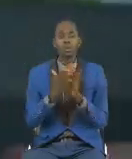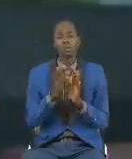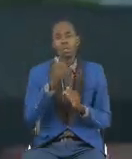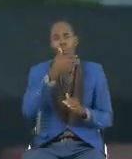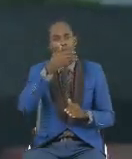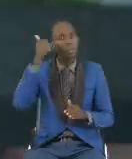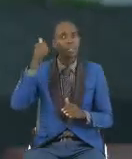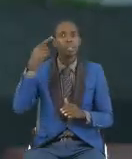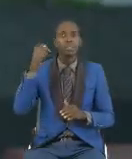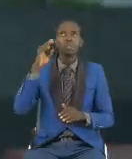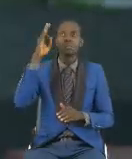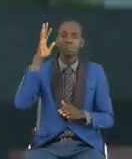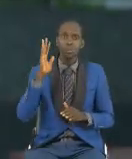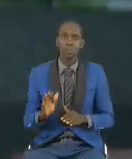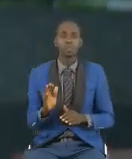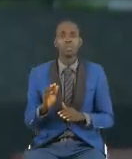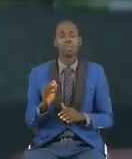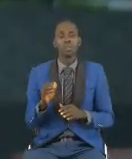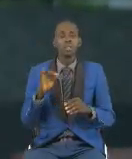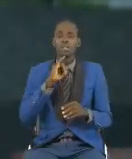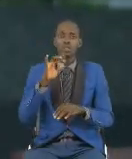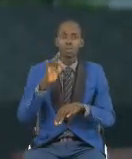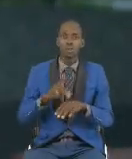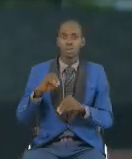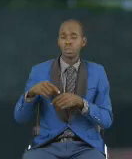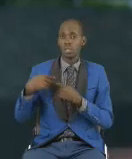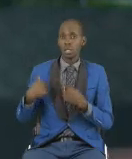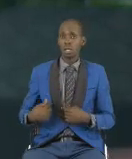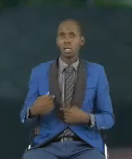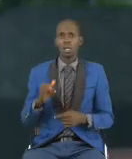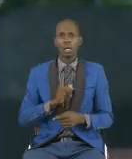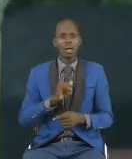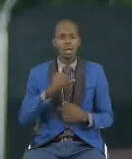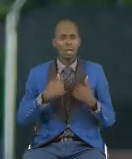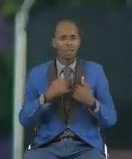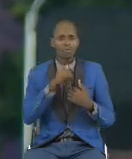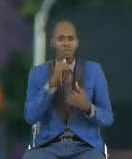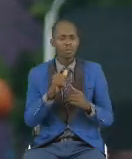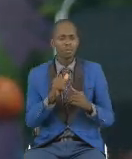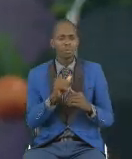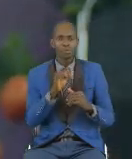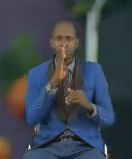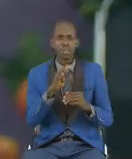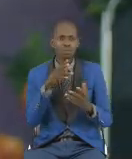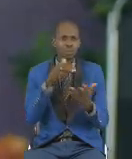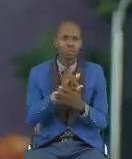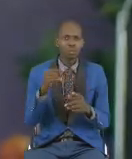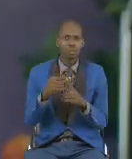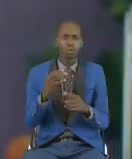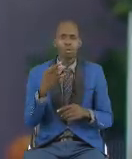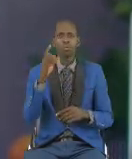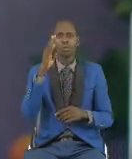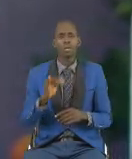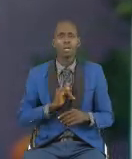is preached in his heart. I have not been studying the word of God. I have not been giving the word of God. I